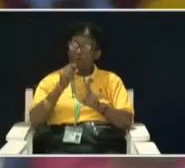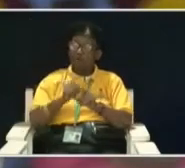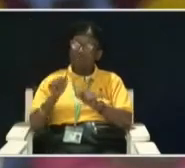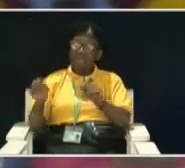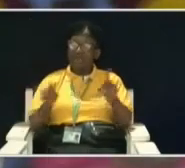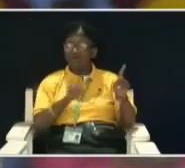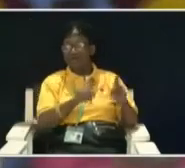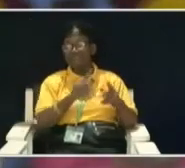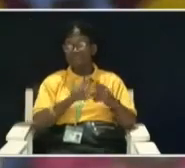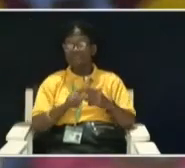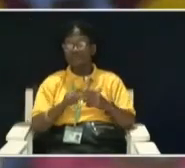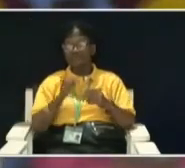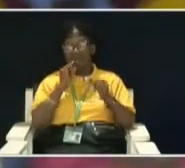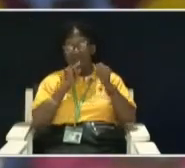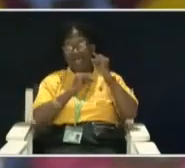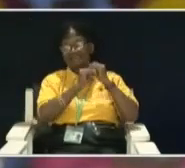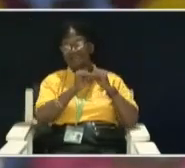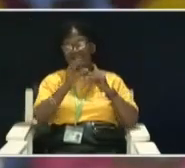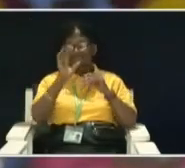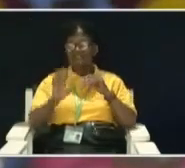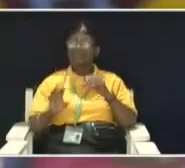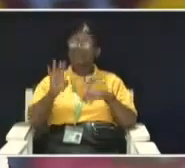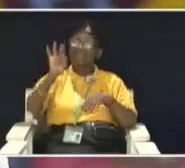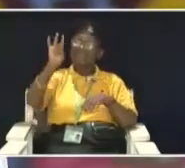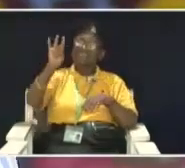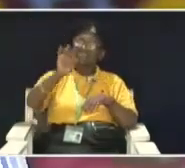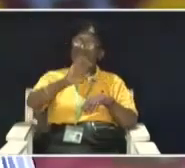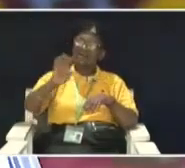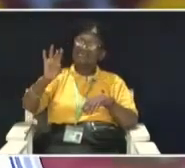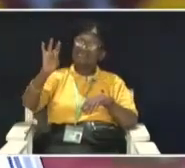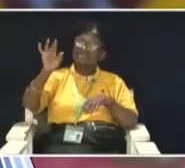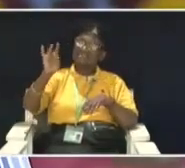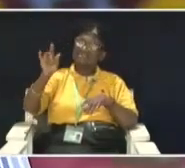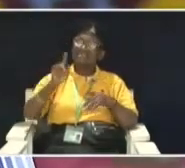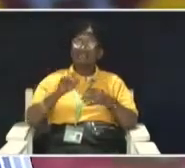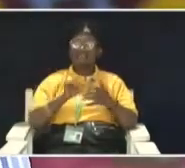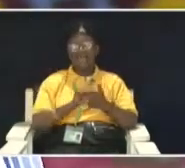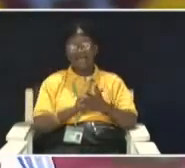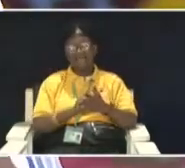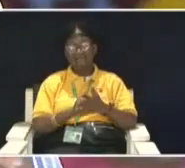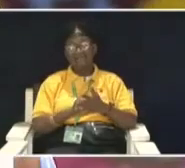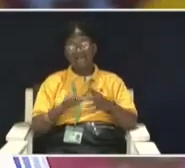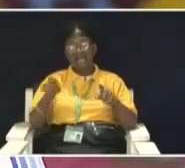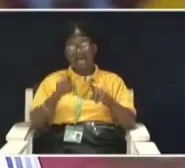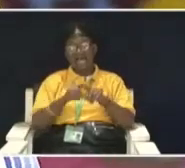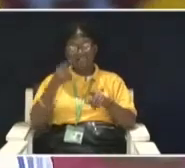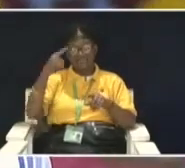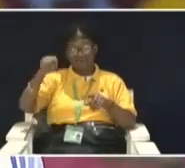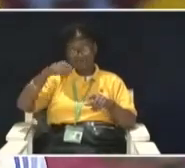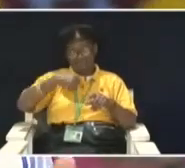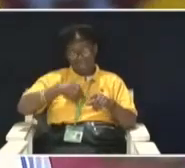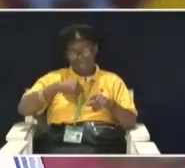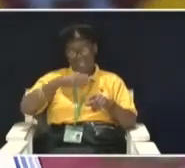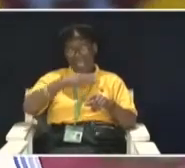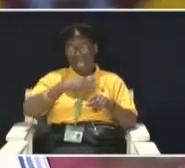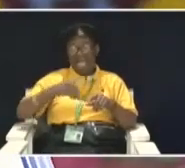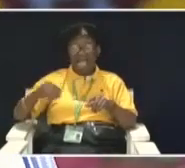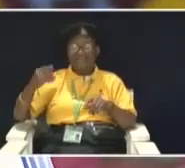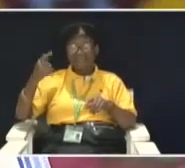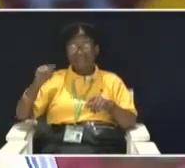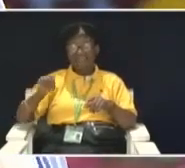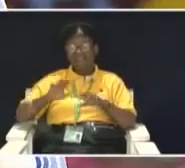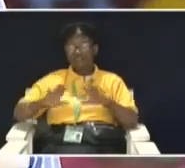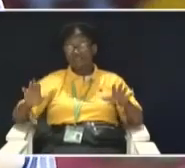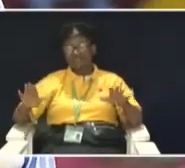18, Isaiah chapter 8, verse 18, that as for me and the children that God had given unto